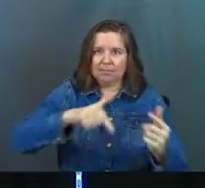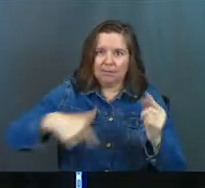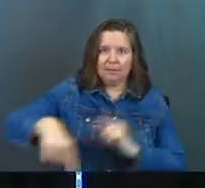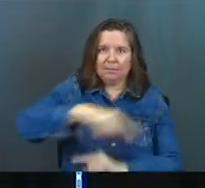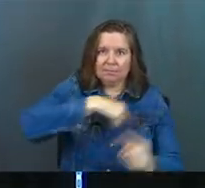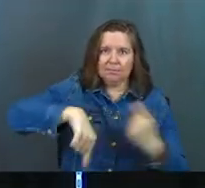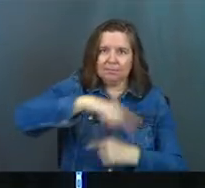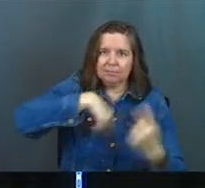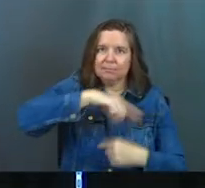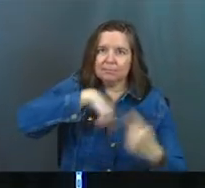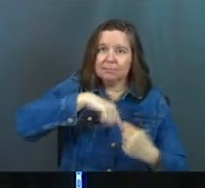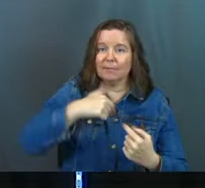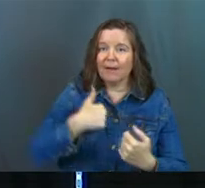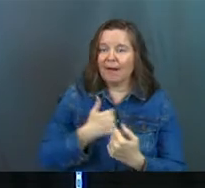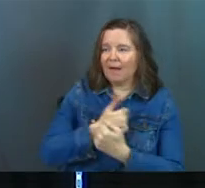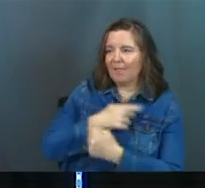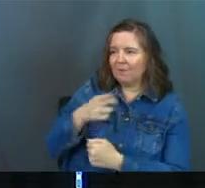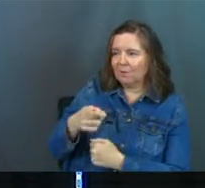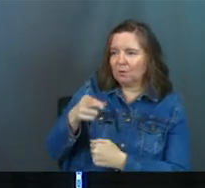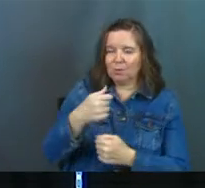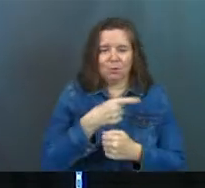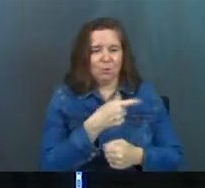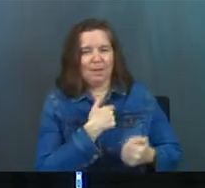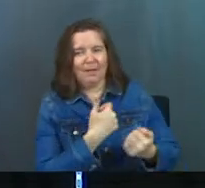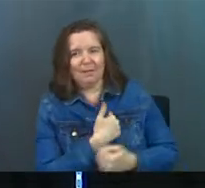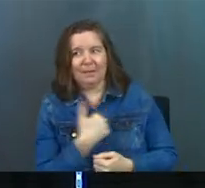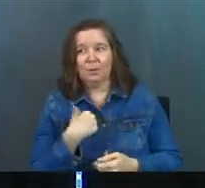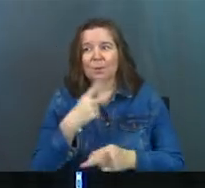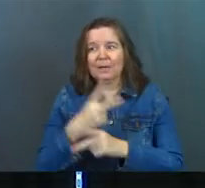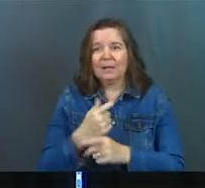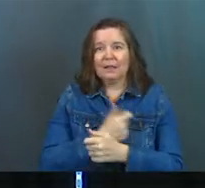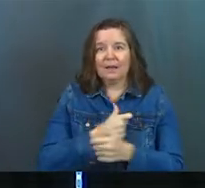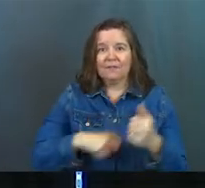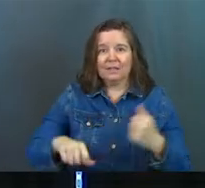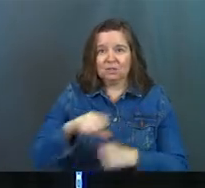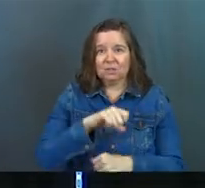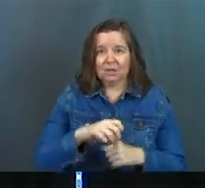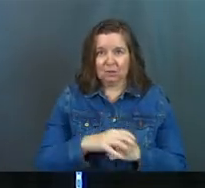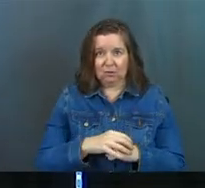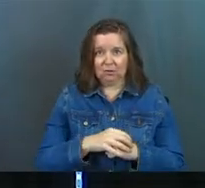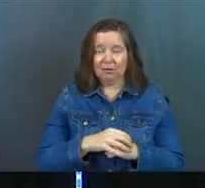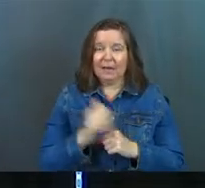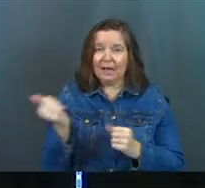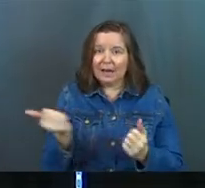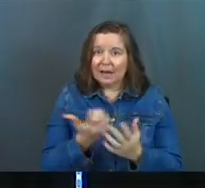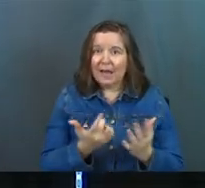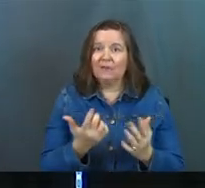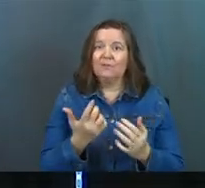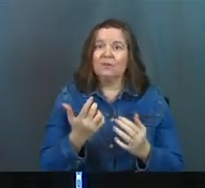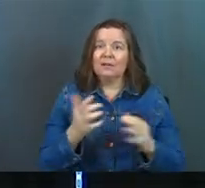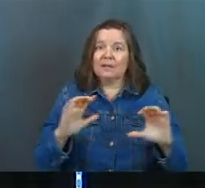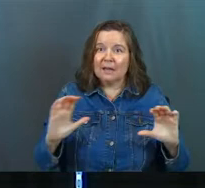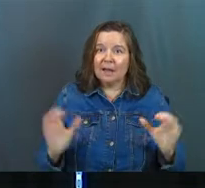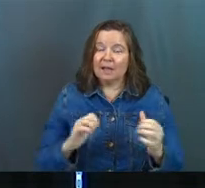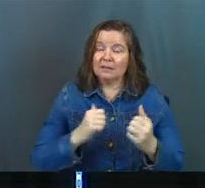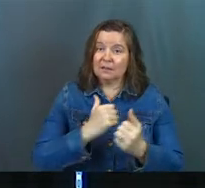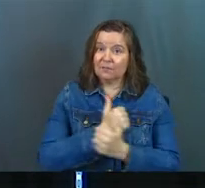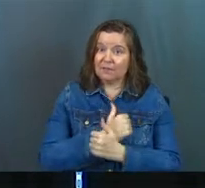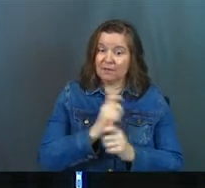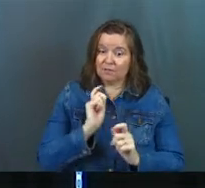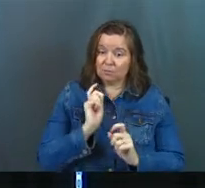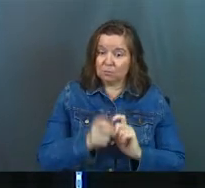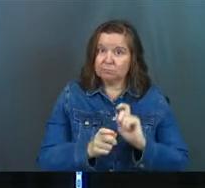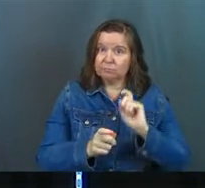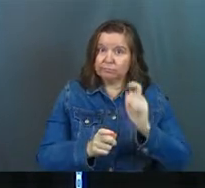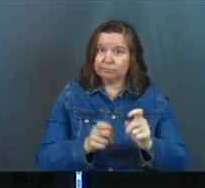love you. You love me. We keep loving each other. And every single act of love that we give